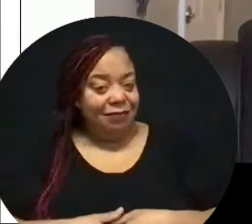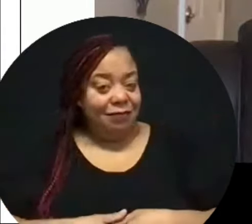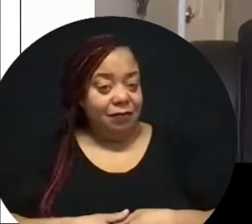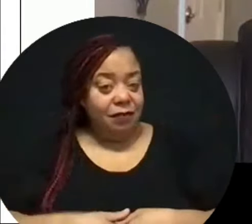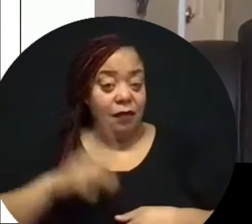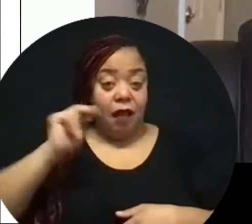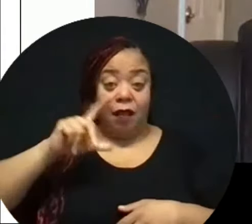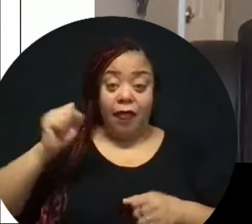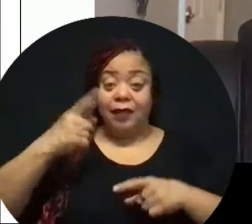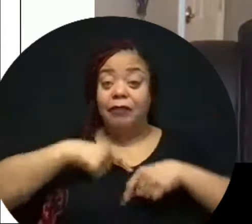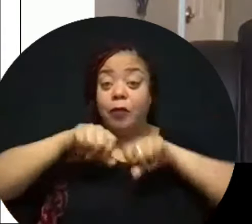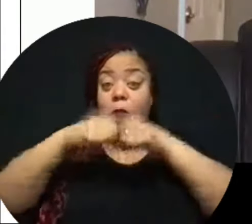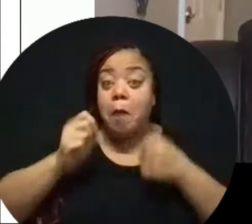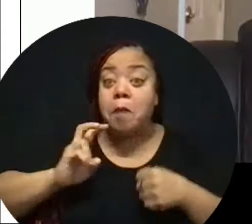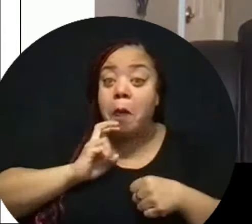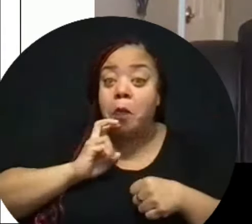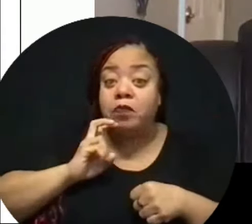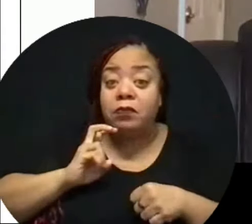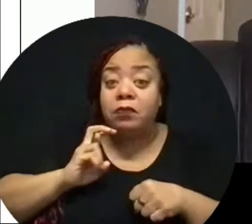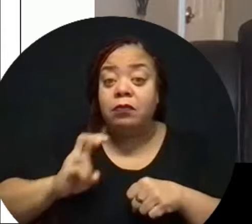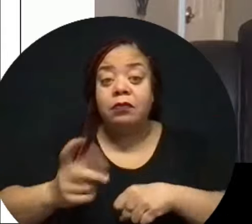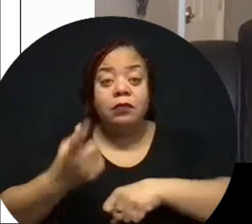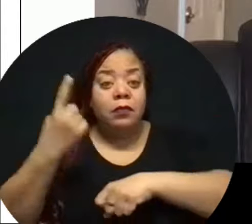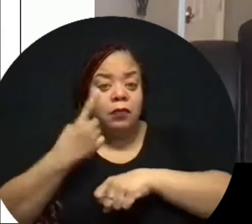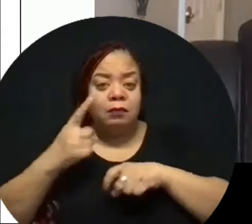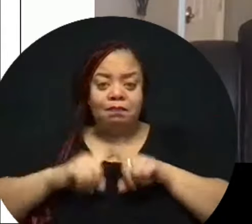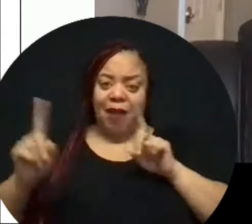And then one of the things is like you mentioned